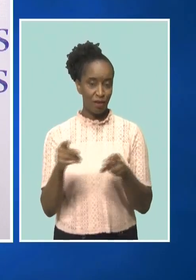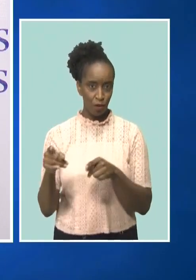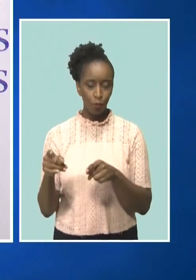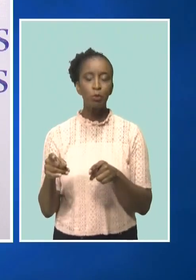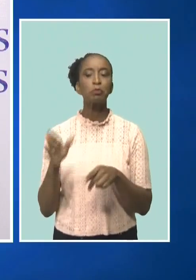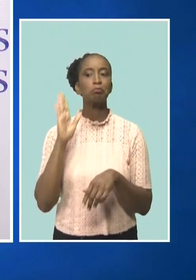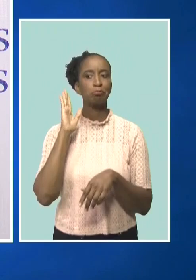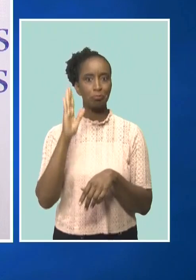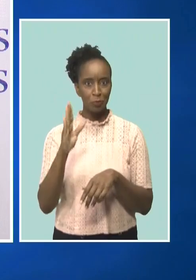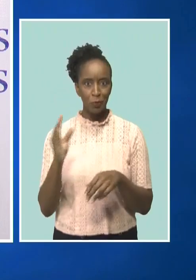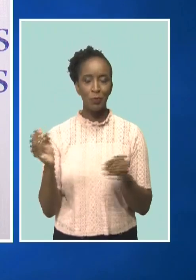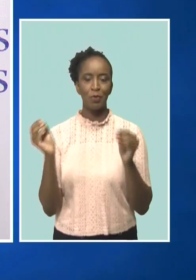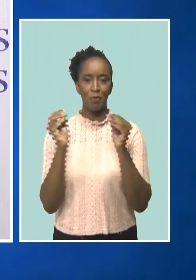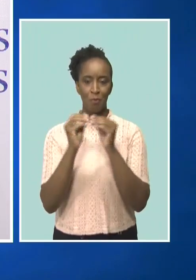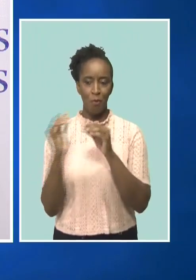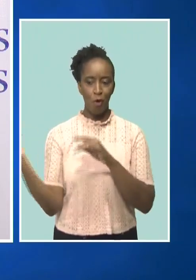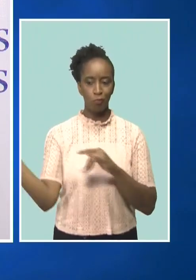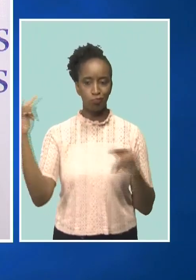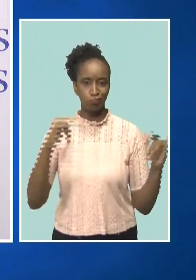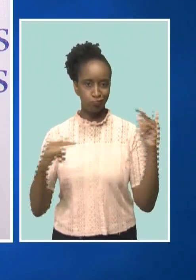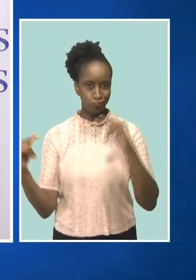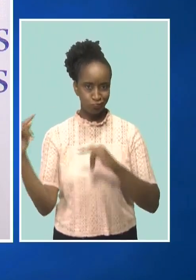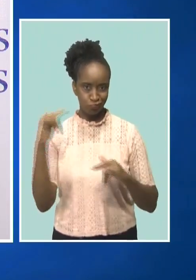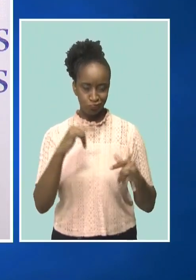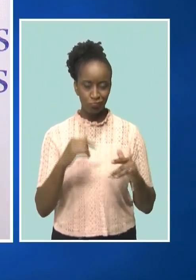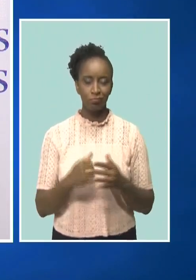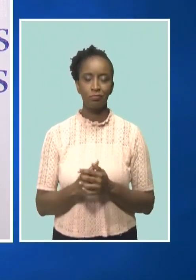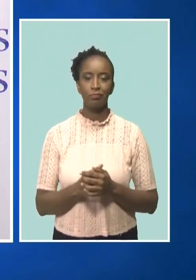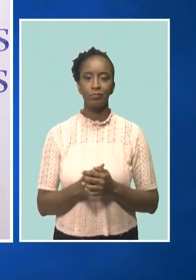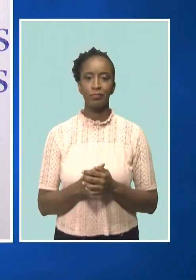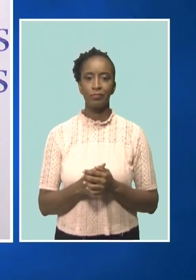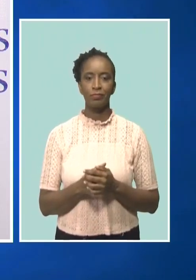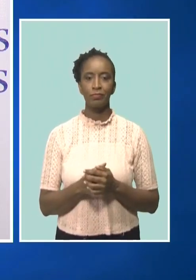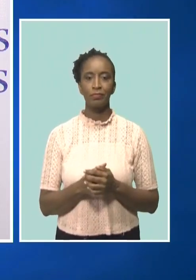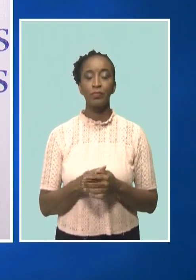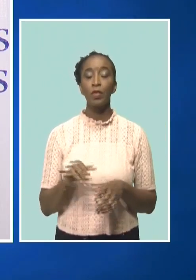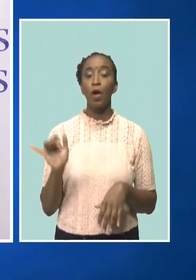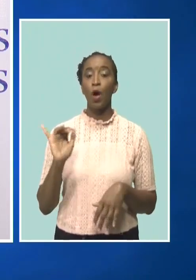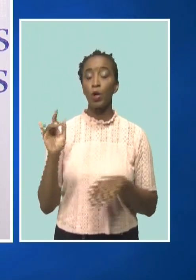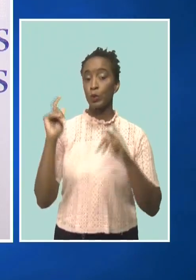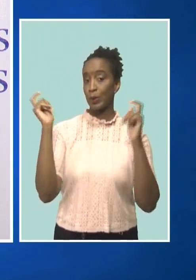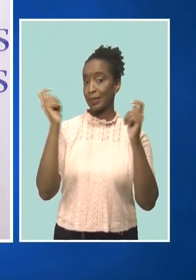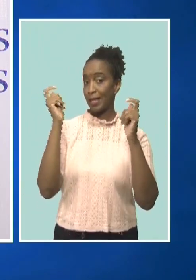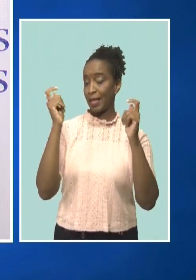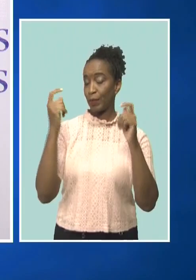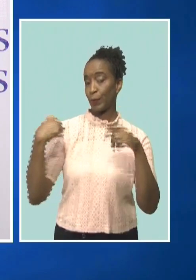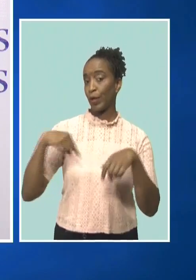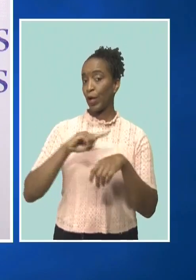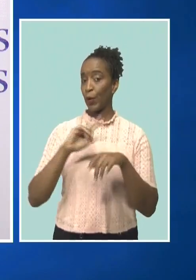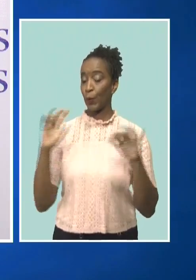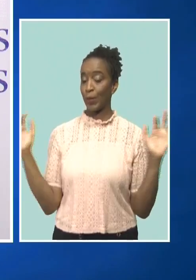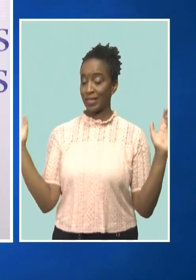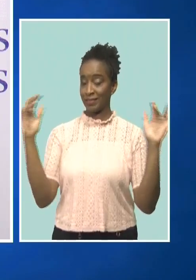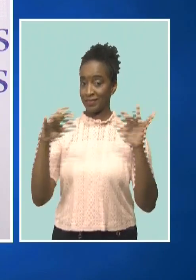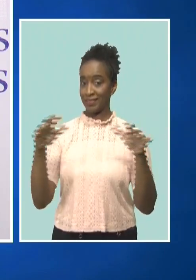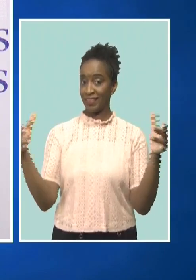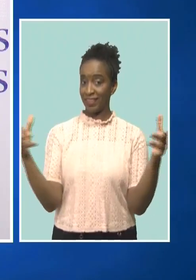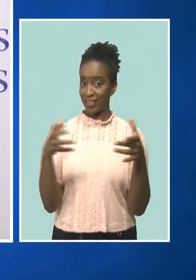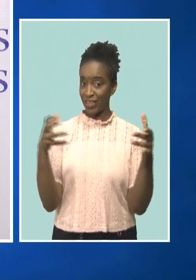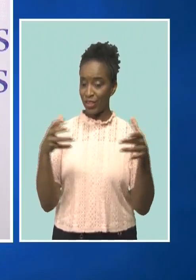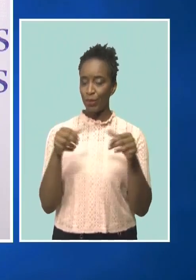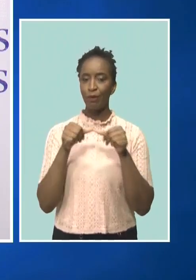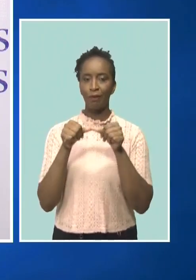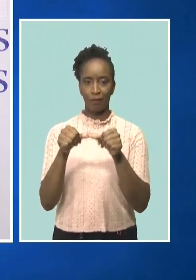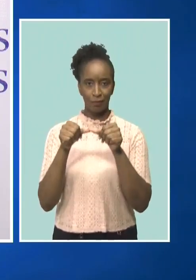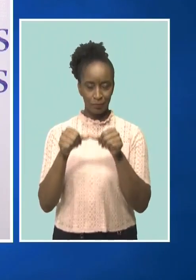as the summer season begins. As regathering celebrations continue across the island, we anticipate